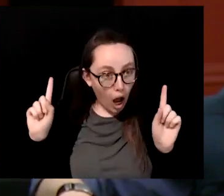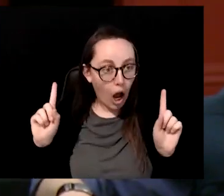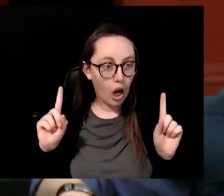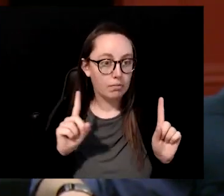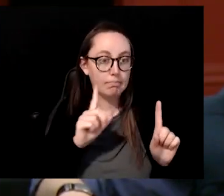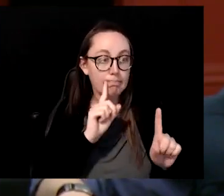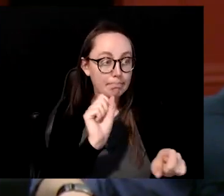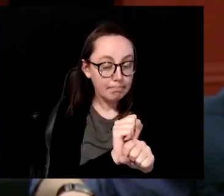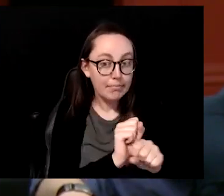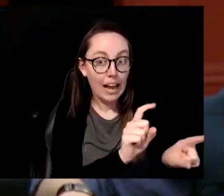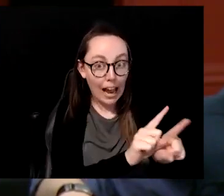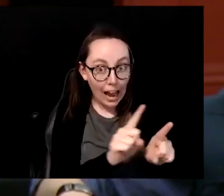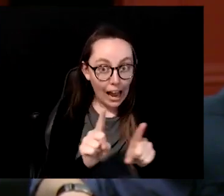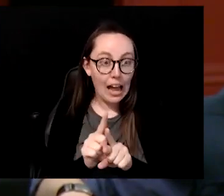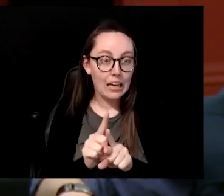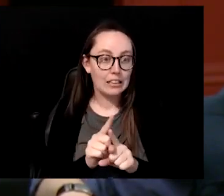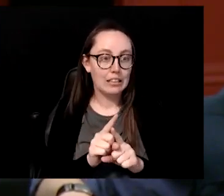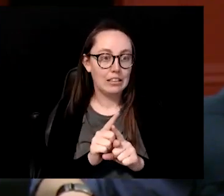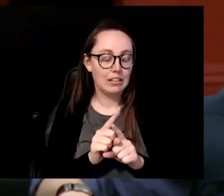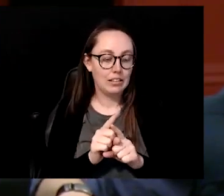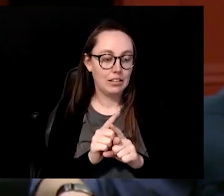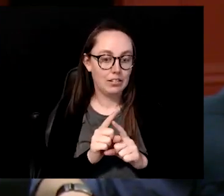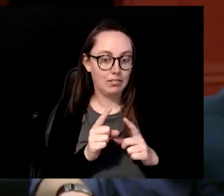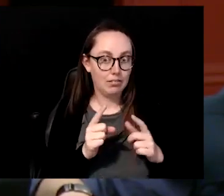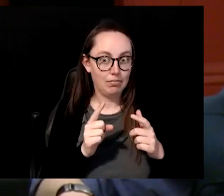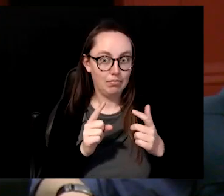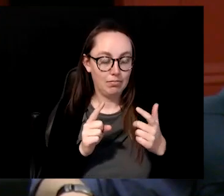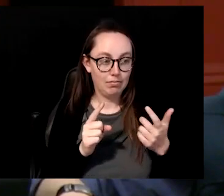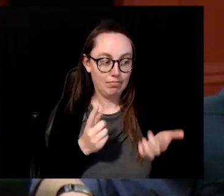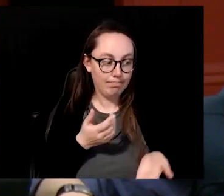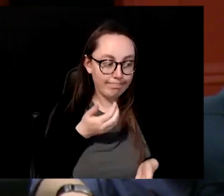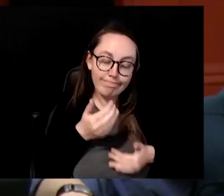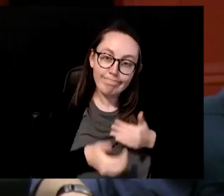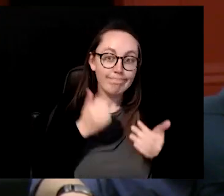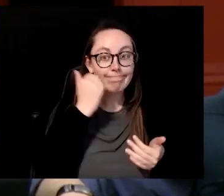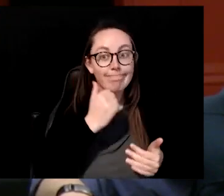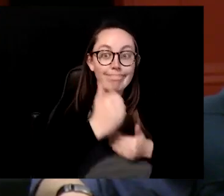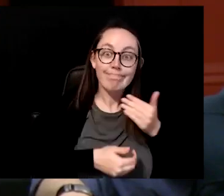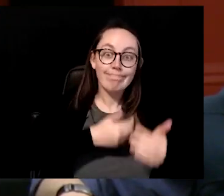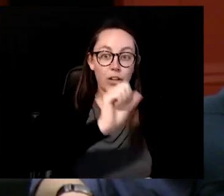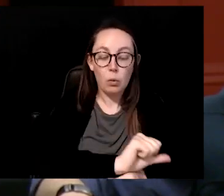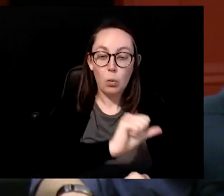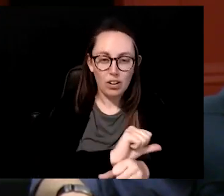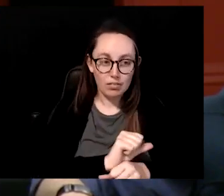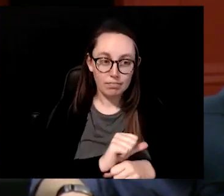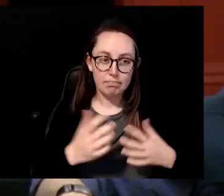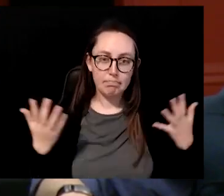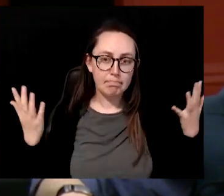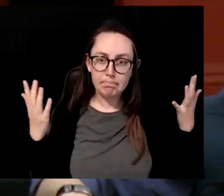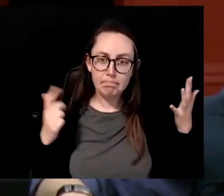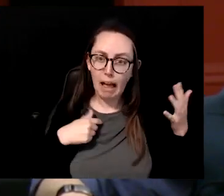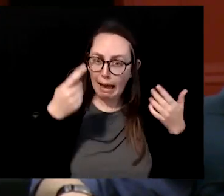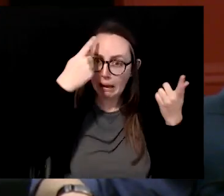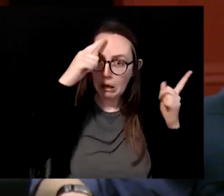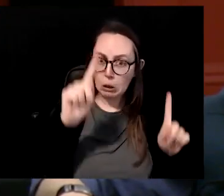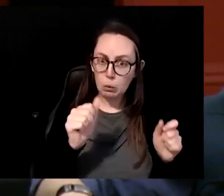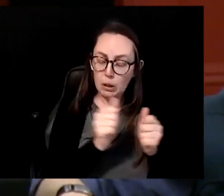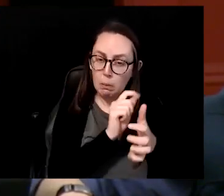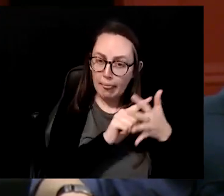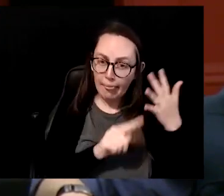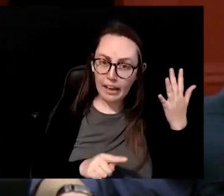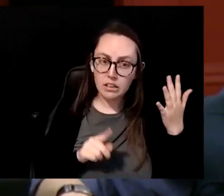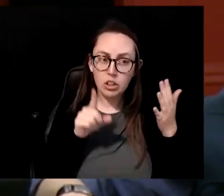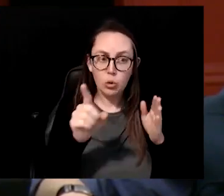a practical matter I haven't heard anything that I object to um in terms of the planning to put together